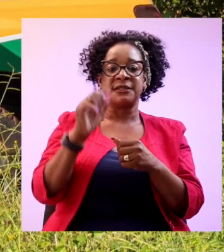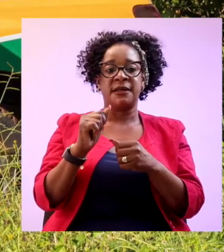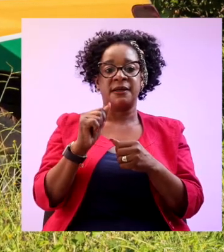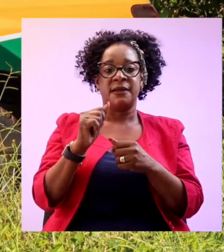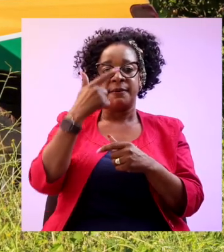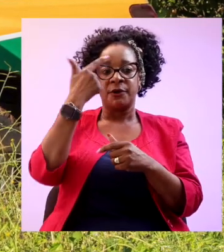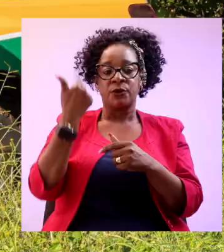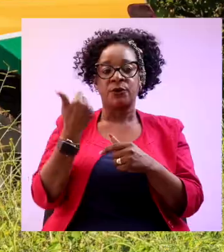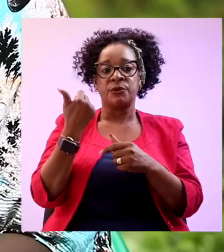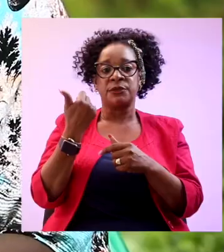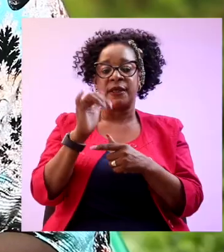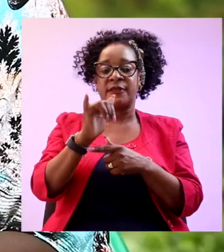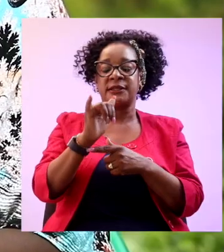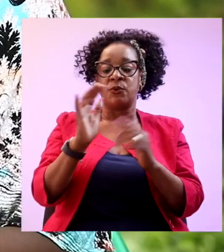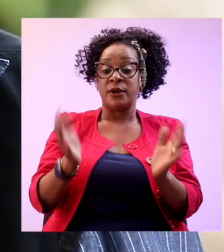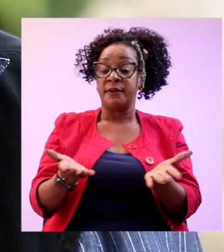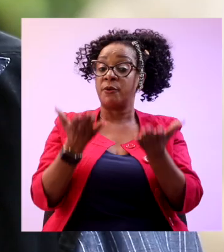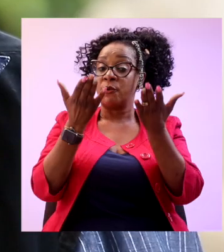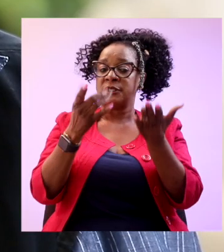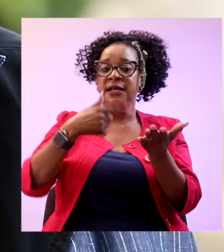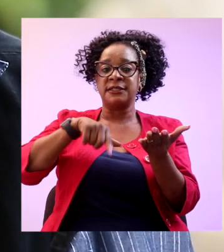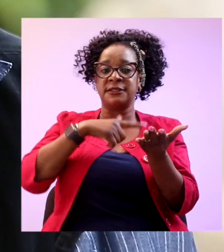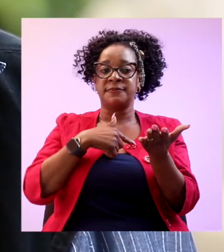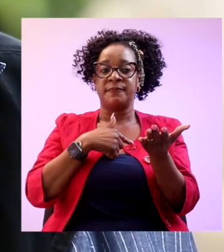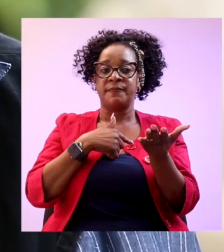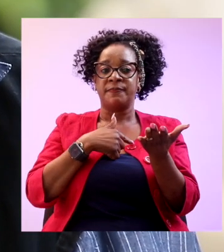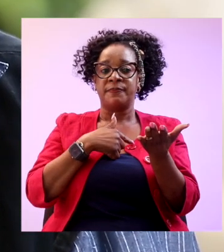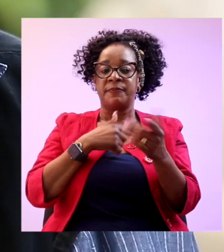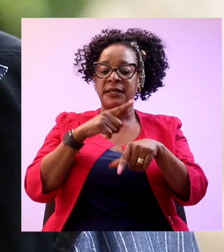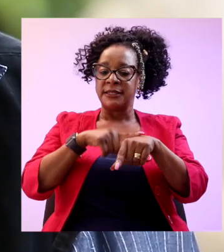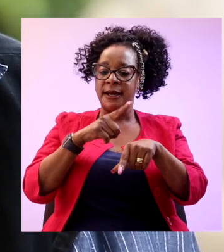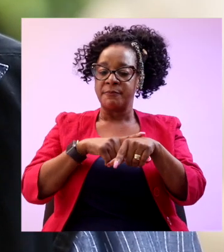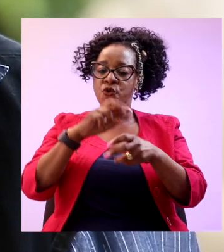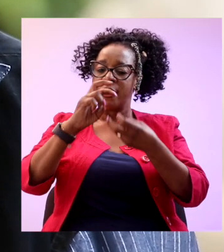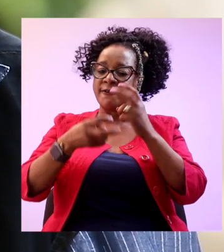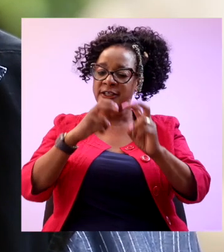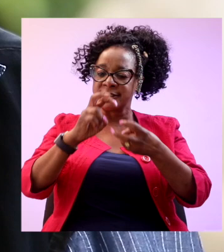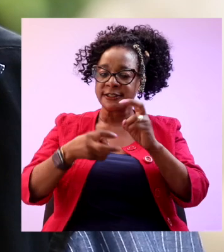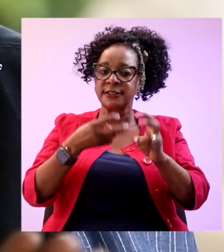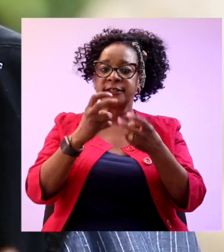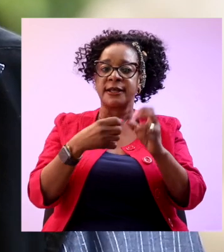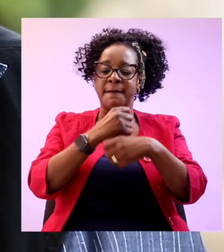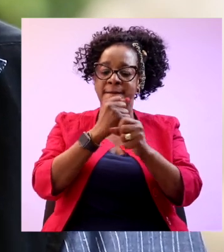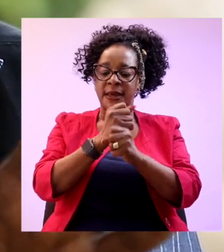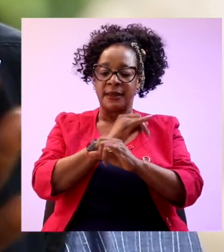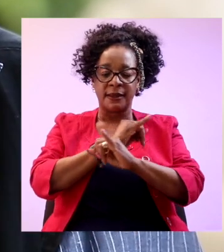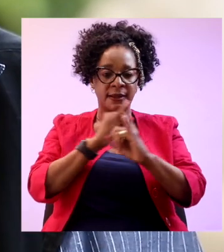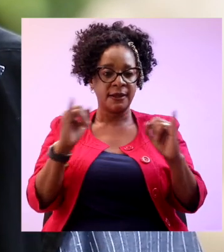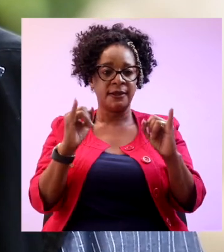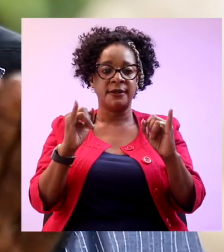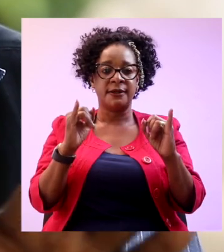hapa limekuja kutuinua. Tuangalie Bixa tunapotoa shambani, tutoe na tutengeze iwe